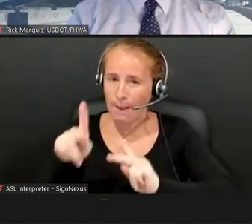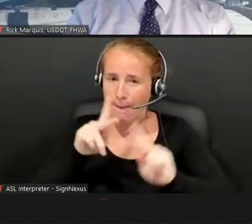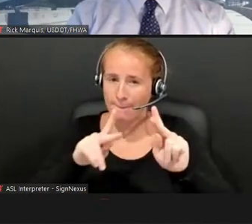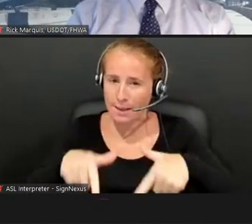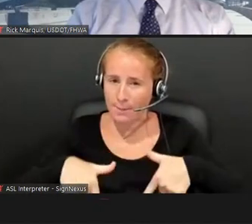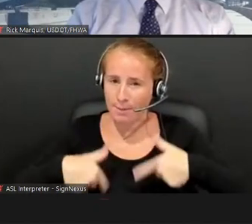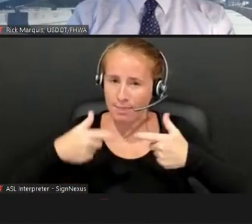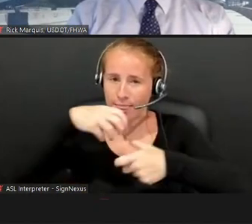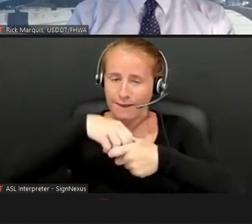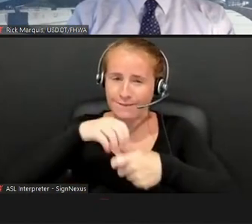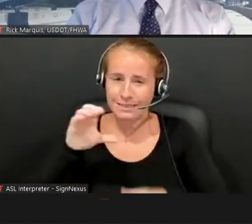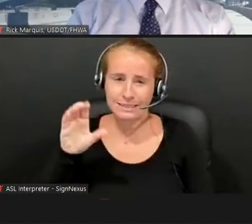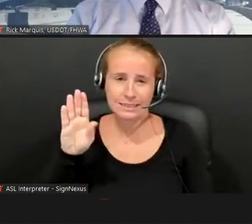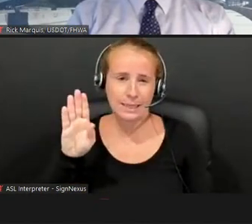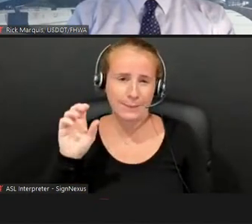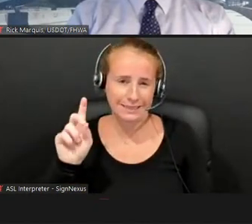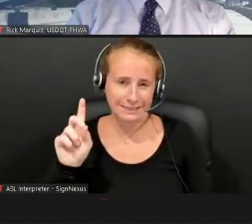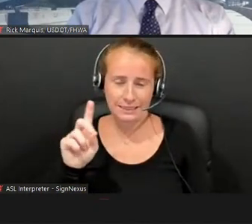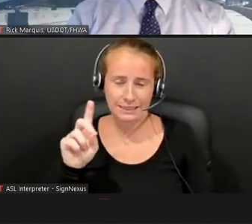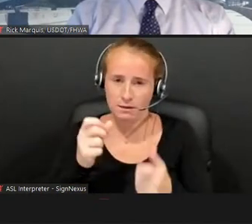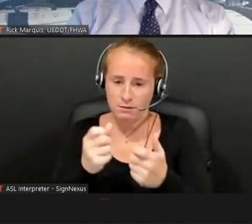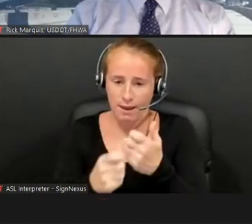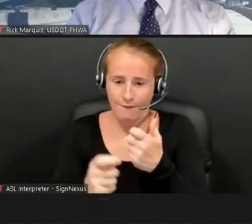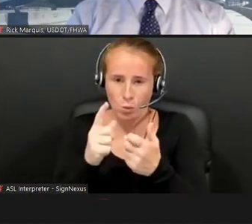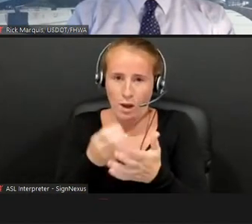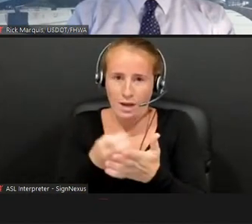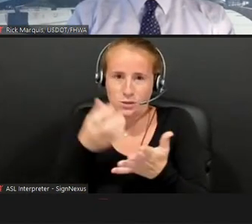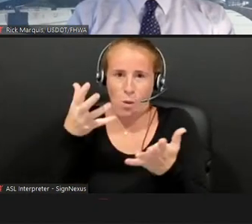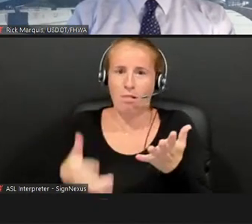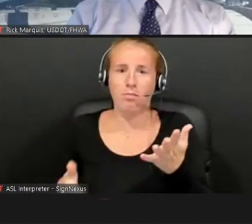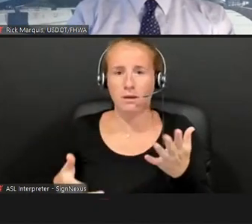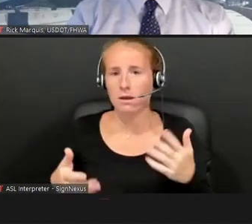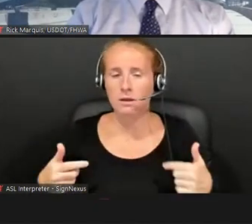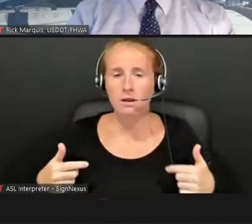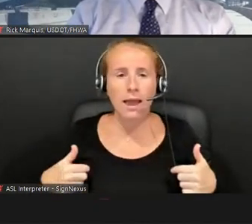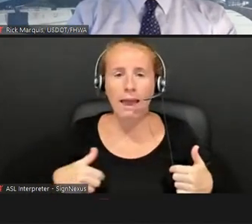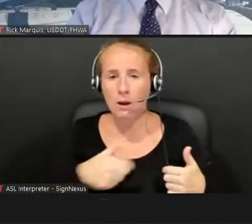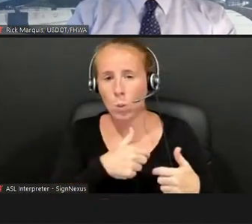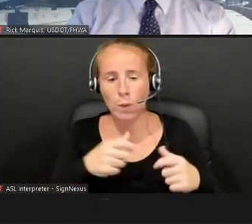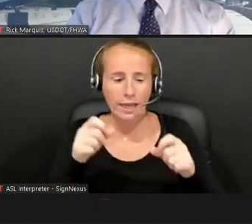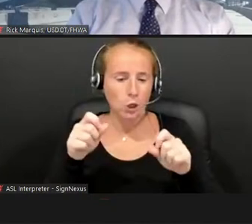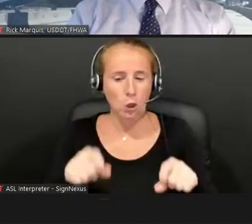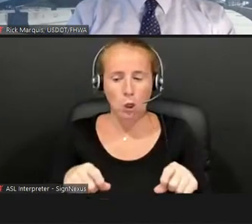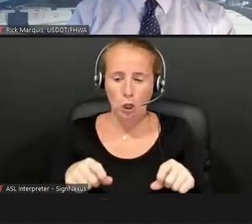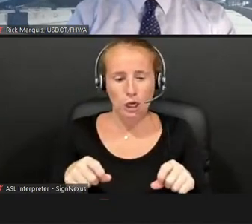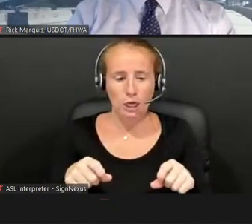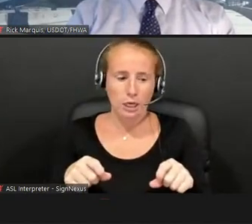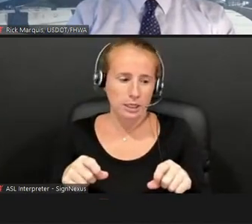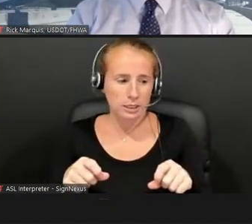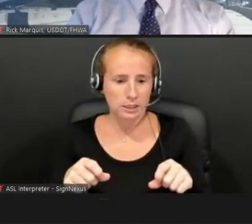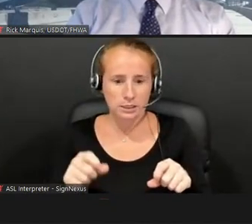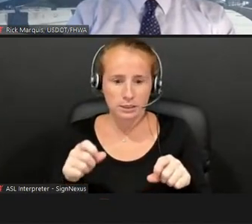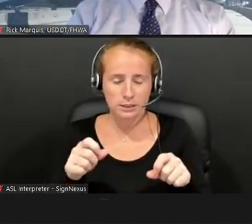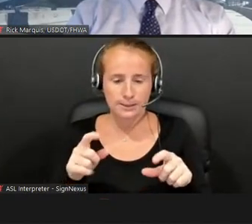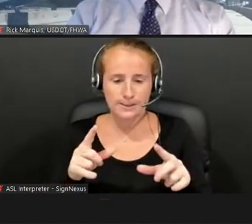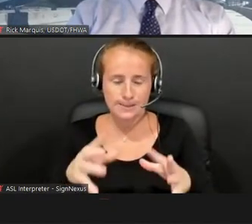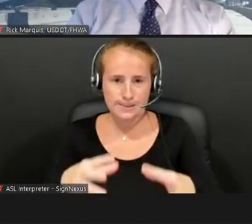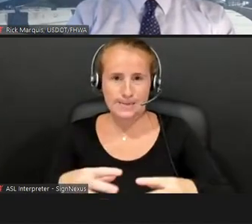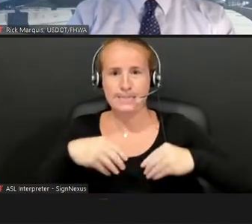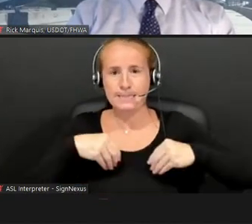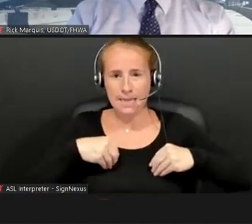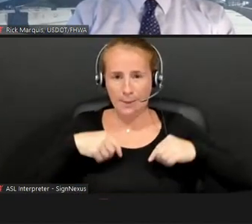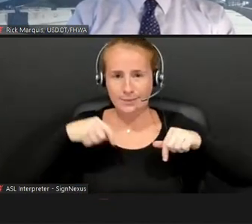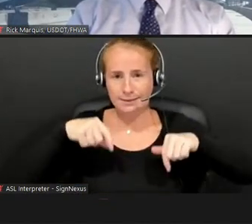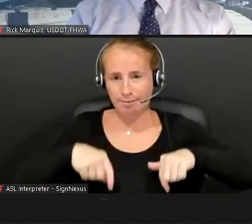the CBD are all wealthy and that we would be able to kind of you know take on this this